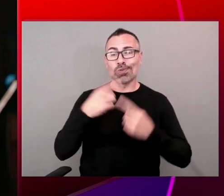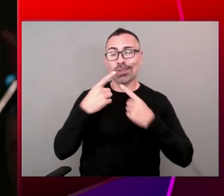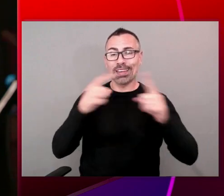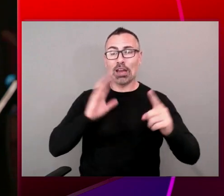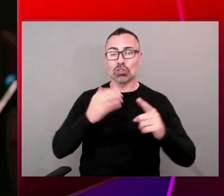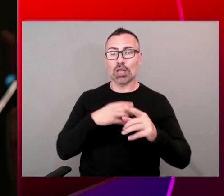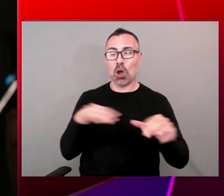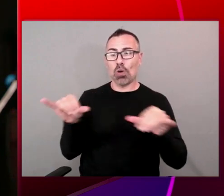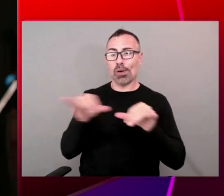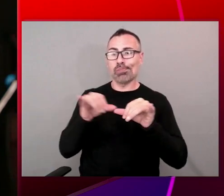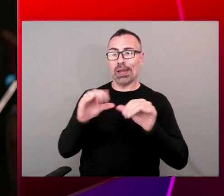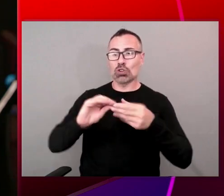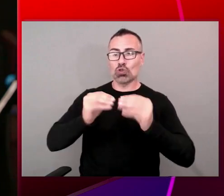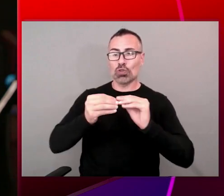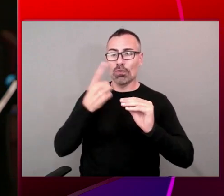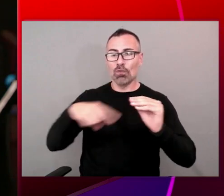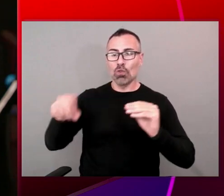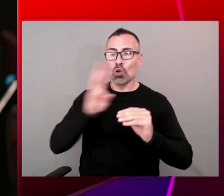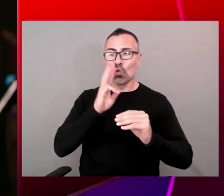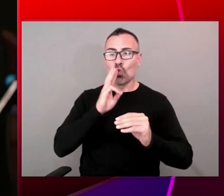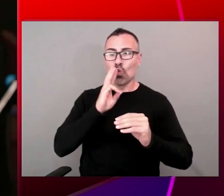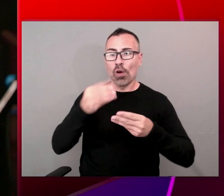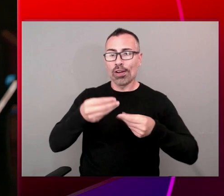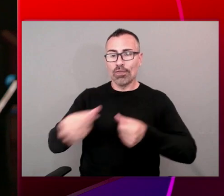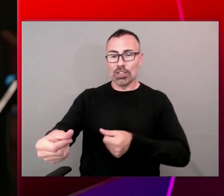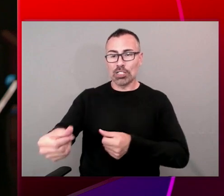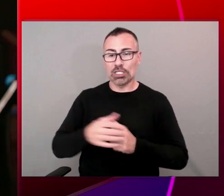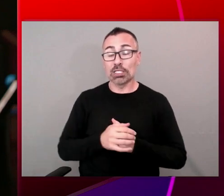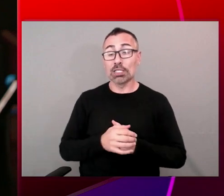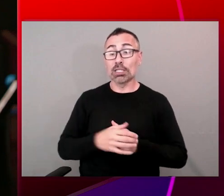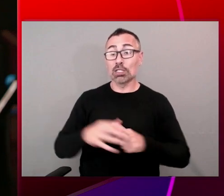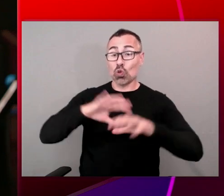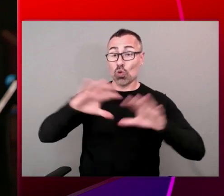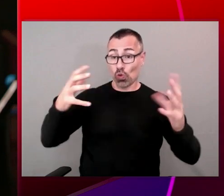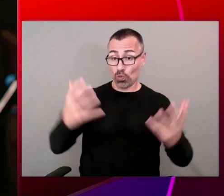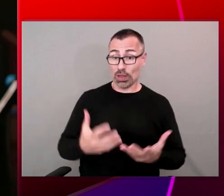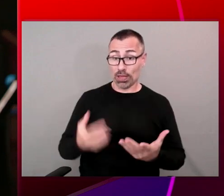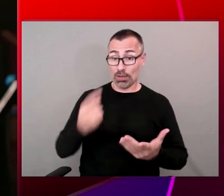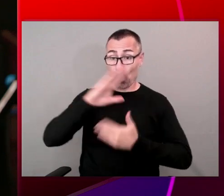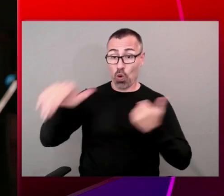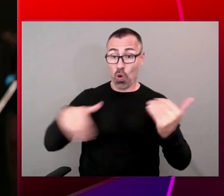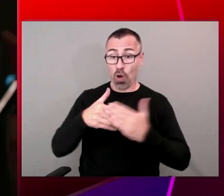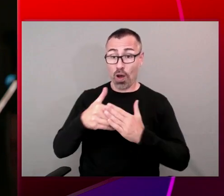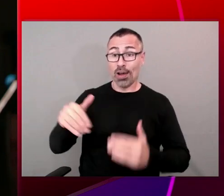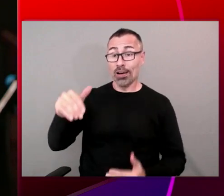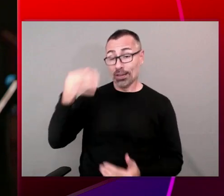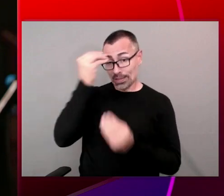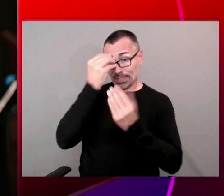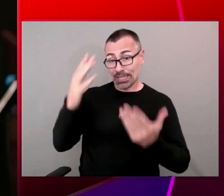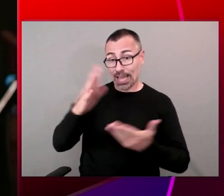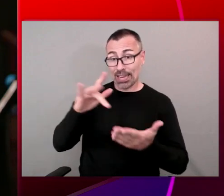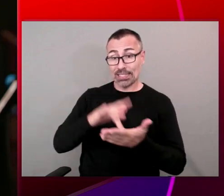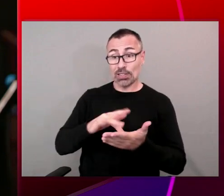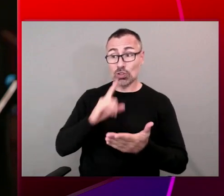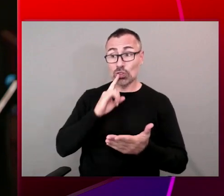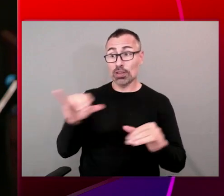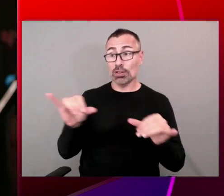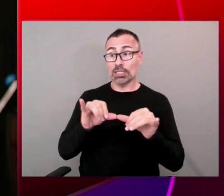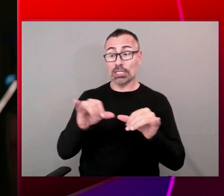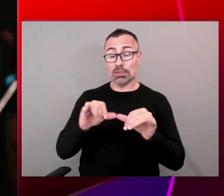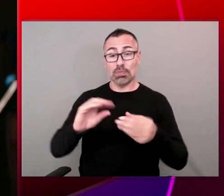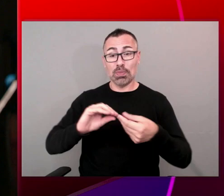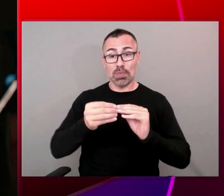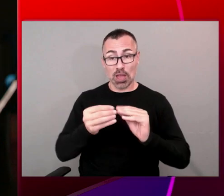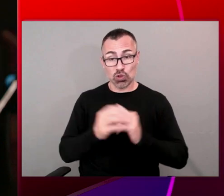time. Wow. So at a global level across all of our data centers, there's this metric. It's liters of water used per